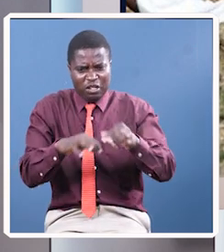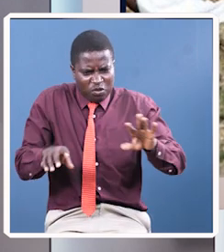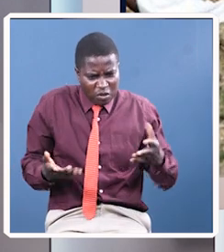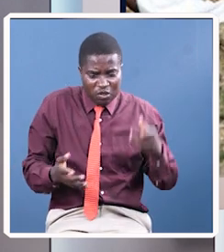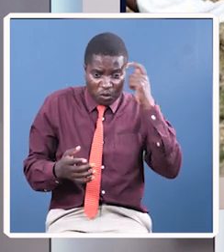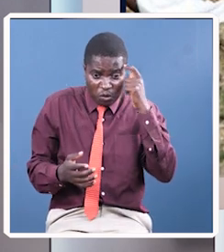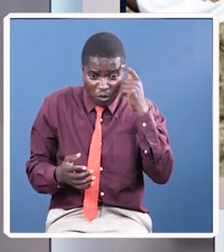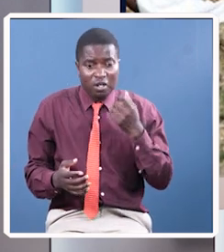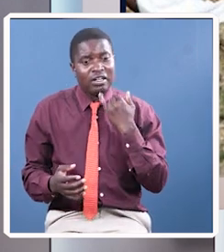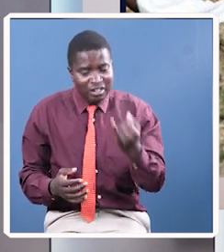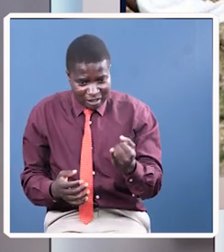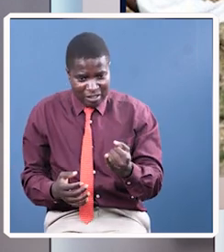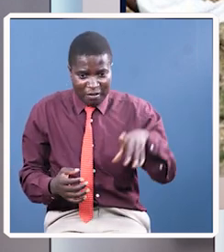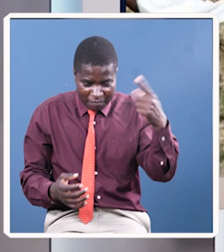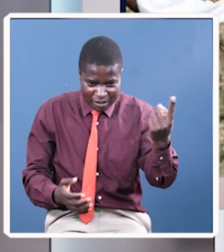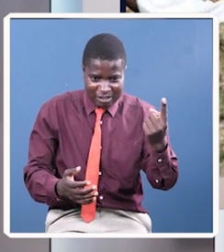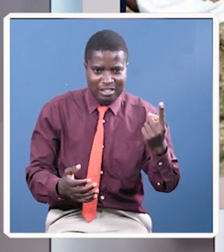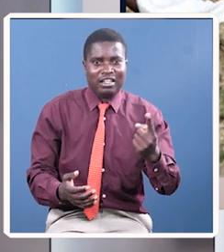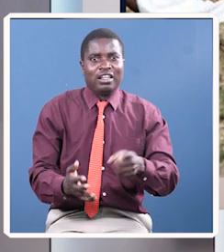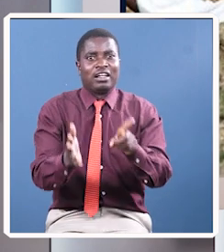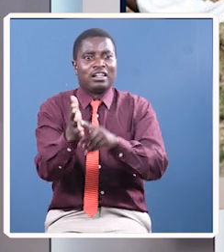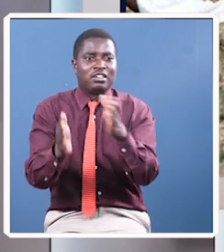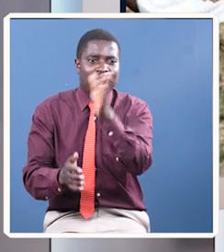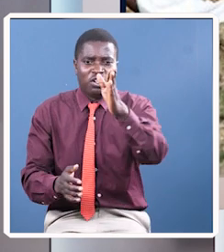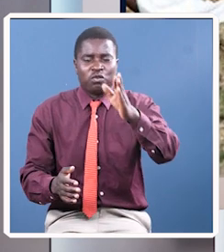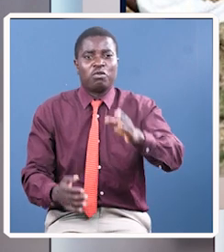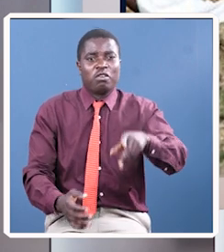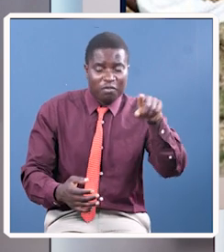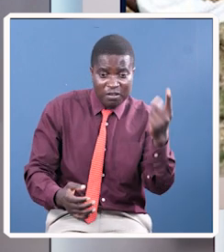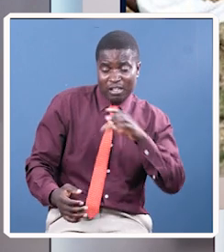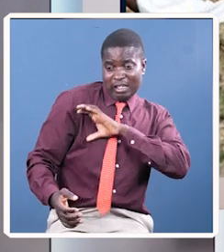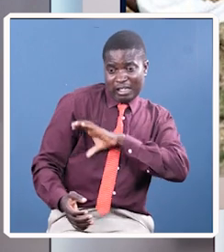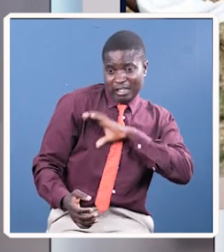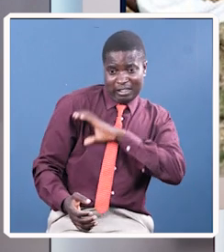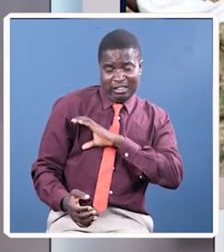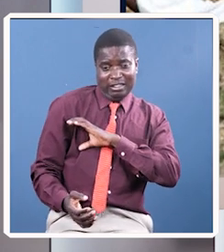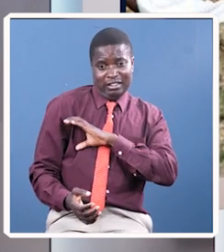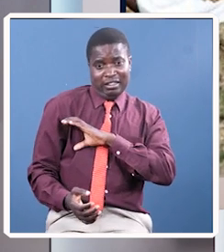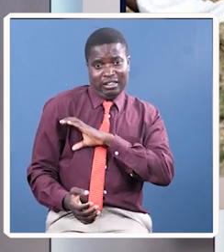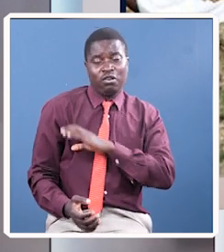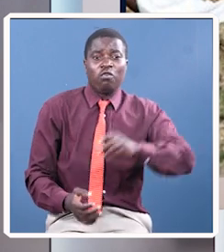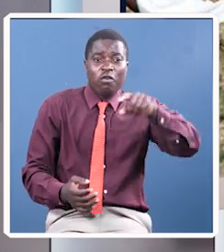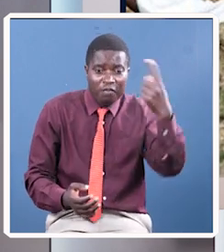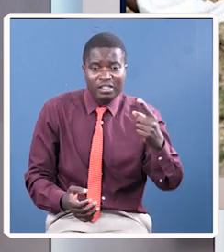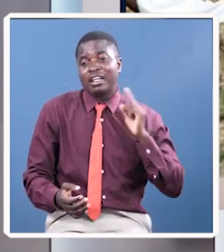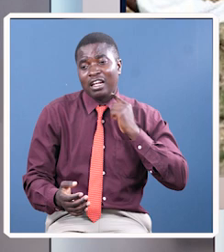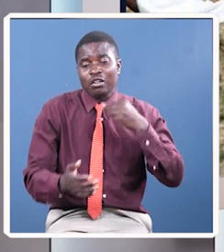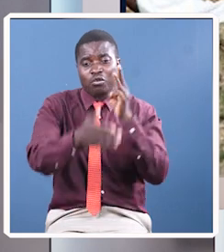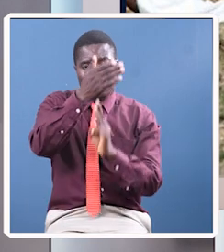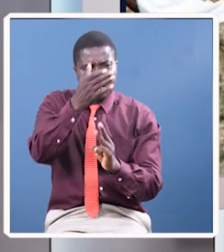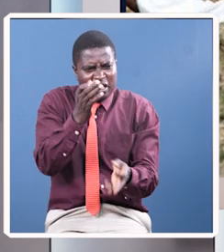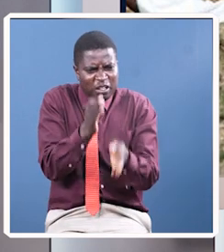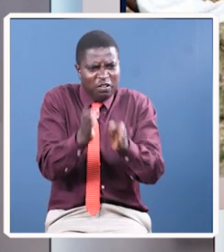sangana nemuprofita wenema, upombwe. That's the first characteristics. Ukamuona ene mukadzi anopfura mumwe chete.